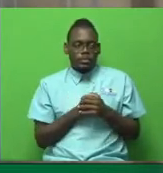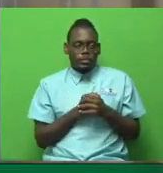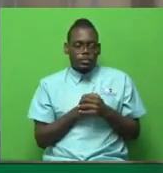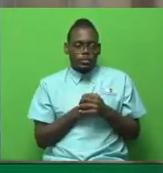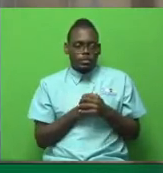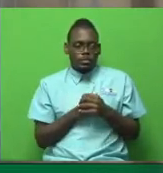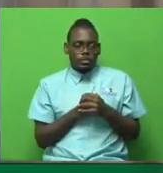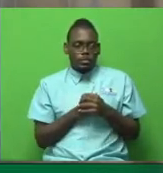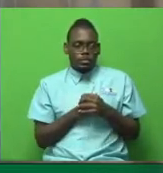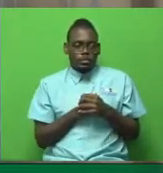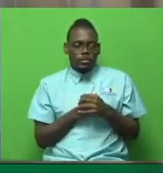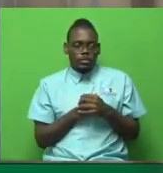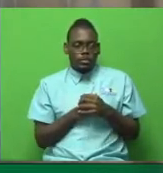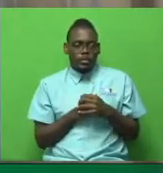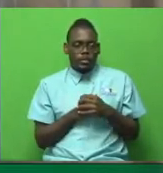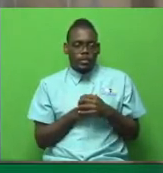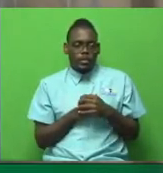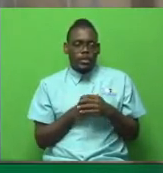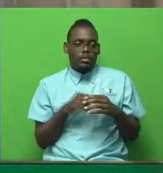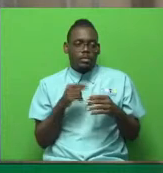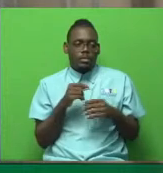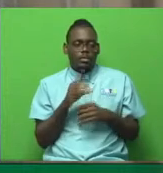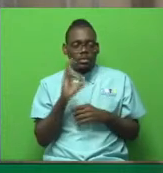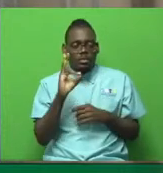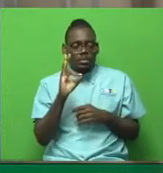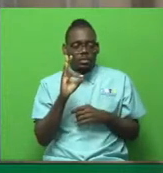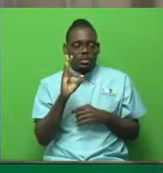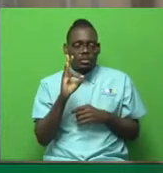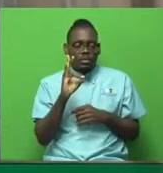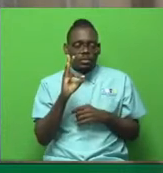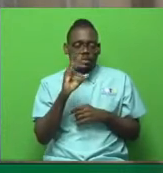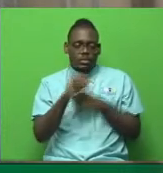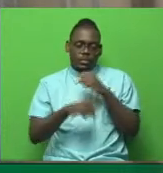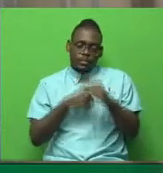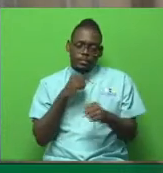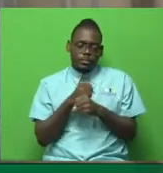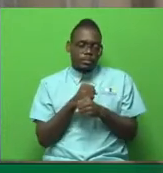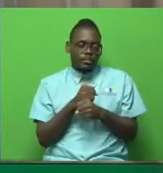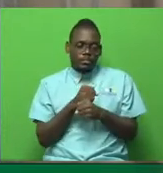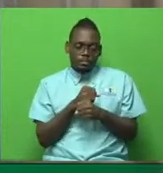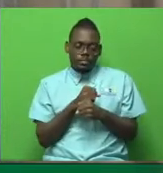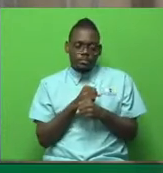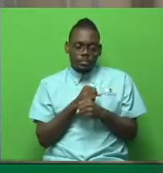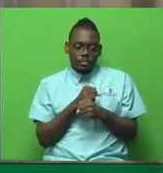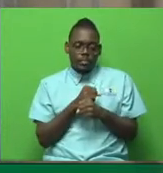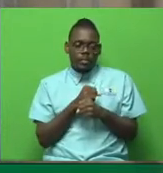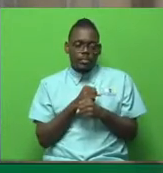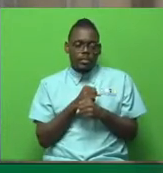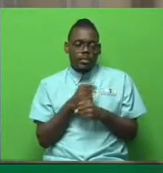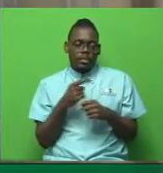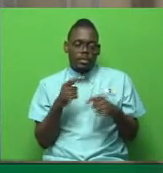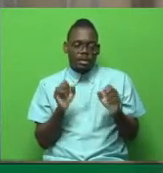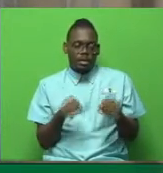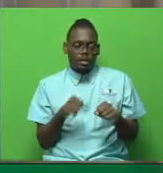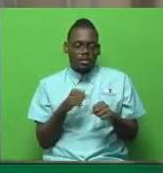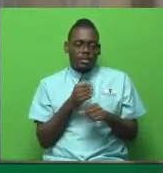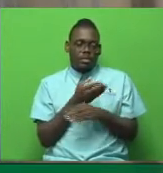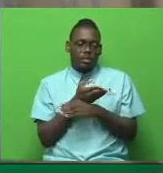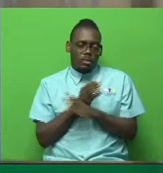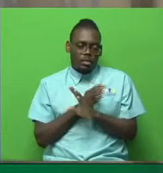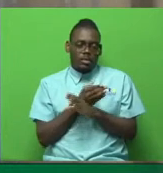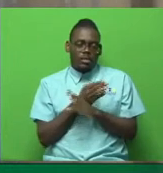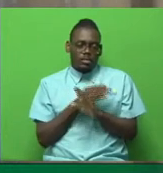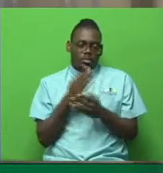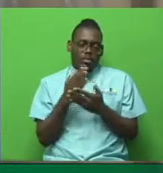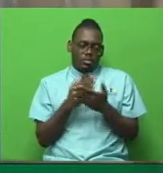this in seven years this Minister has been able to borrow half of what was borrowed over a period